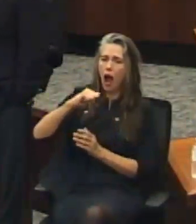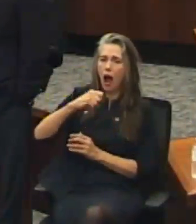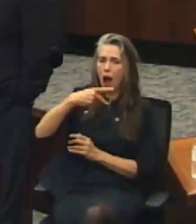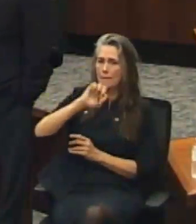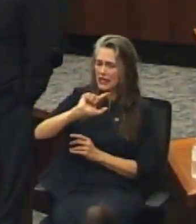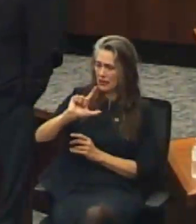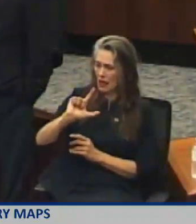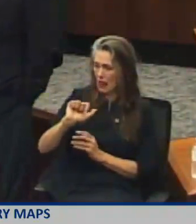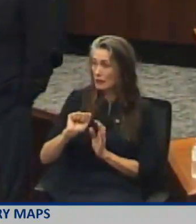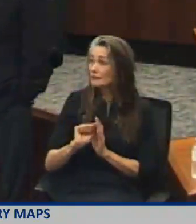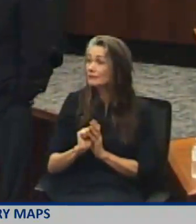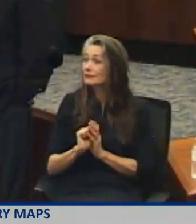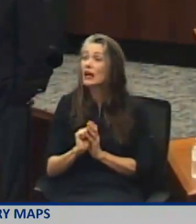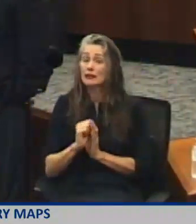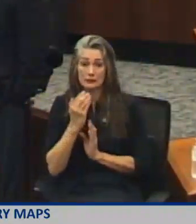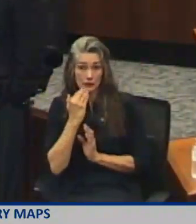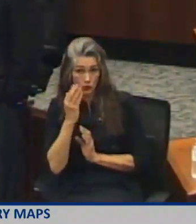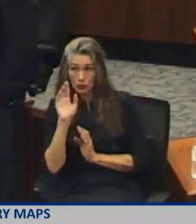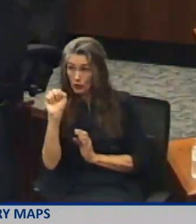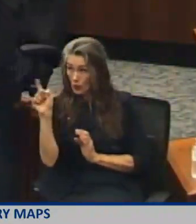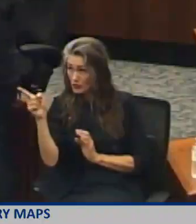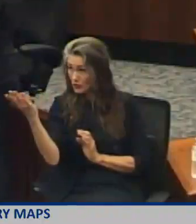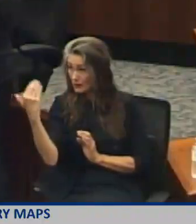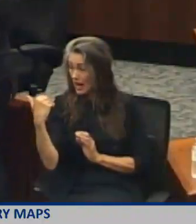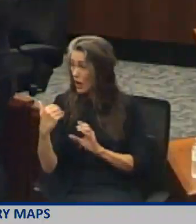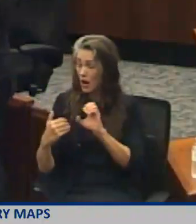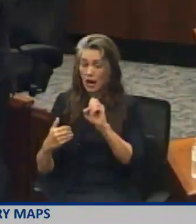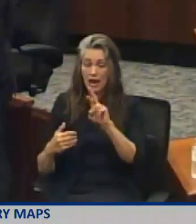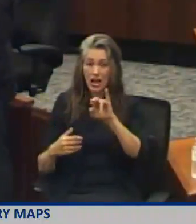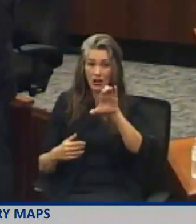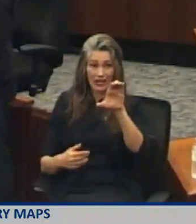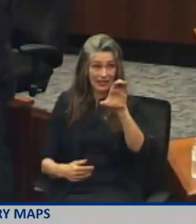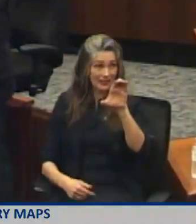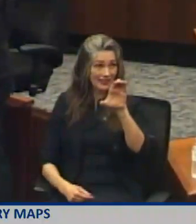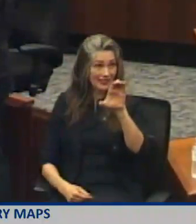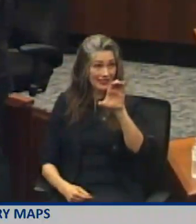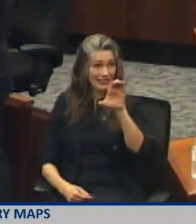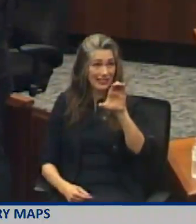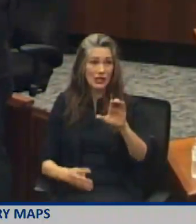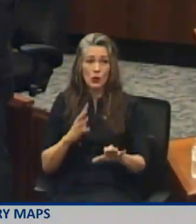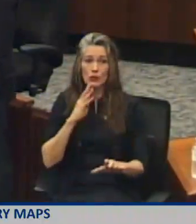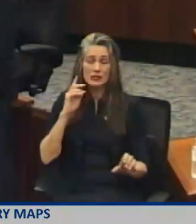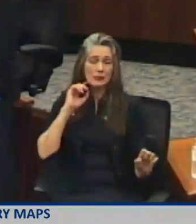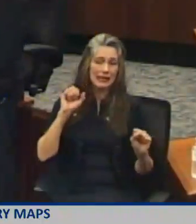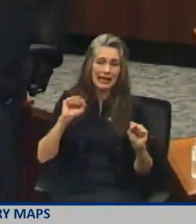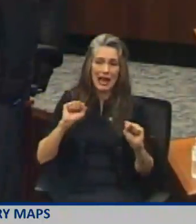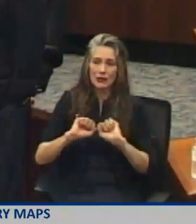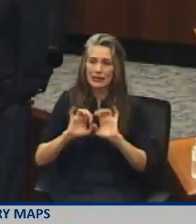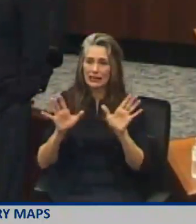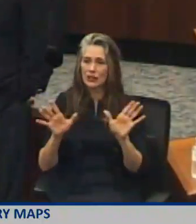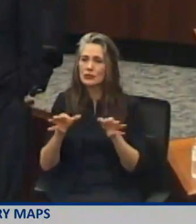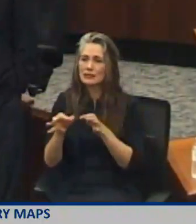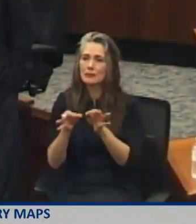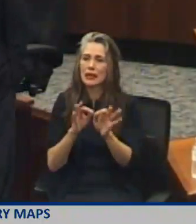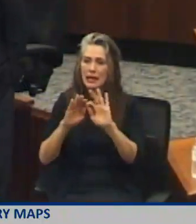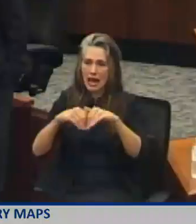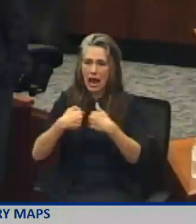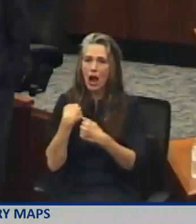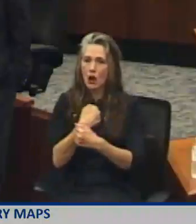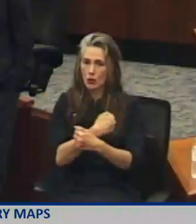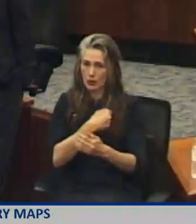from. So to generalize the question, what is the appropriate process for looking for kind of map